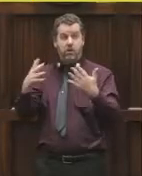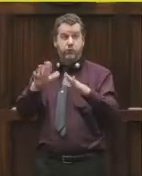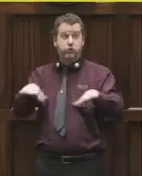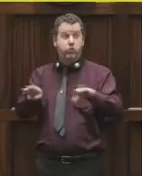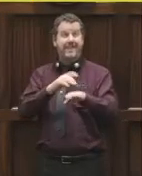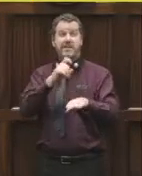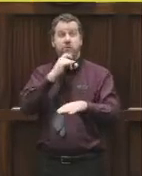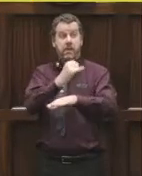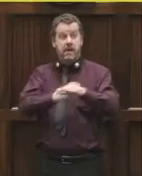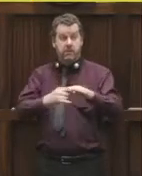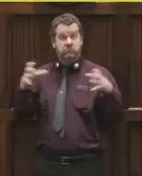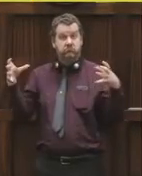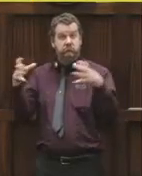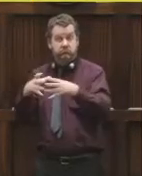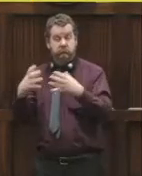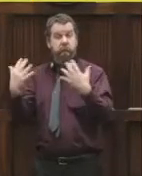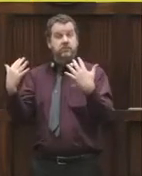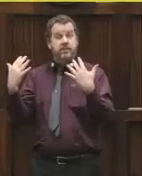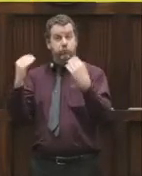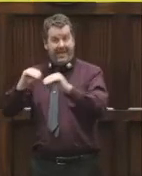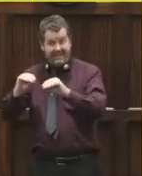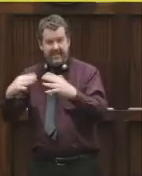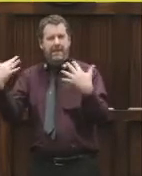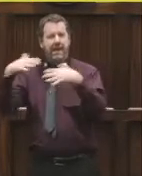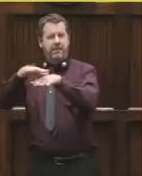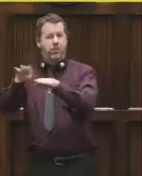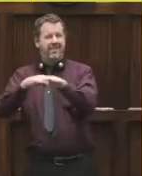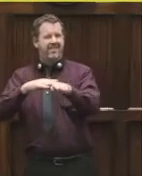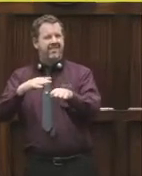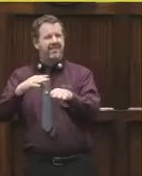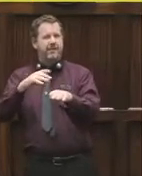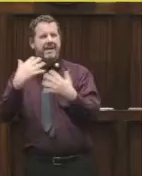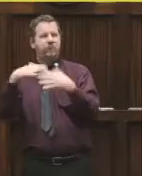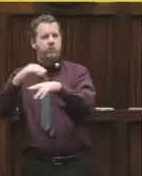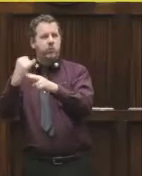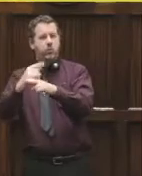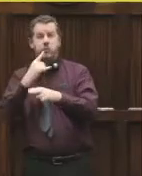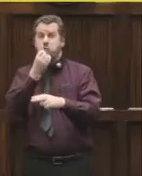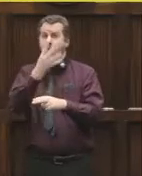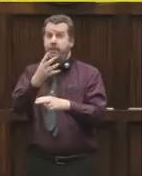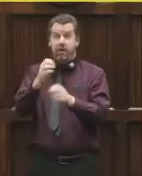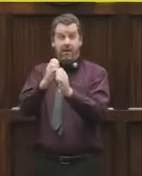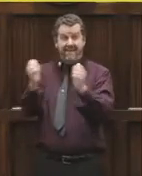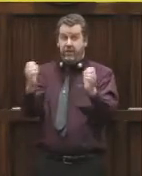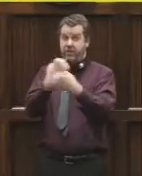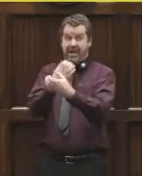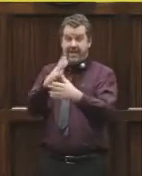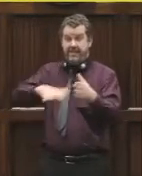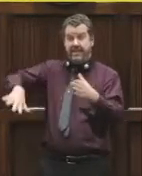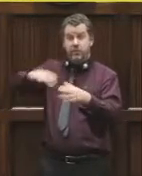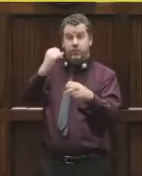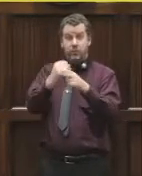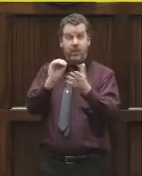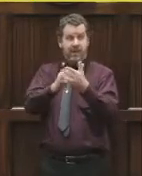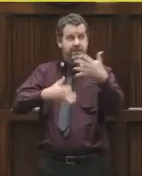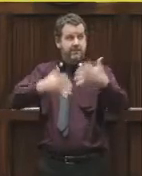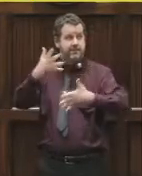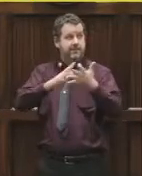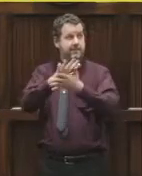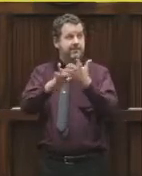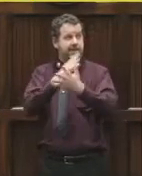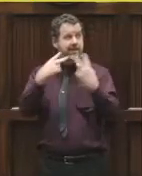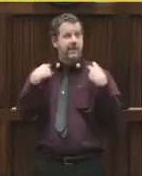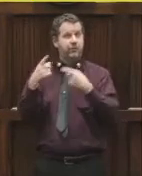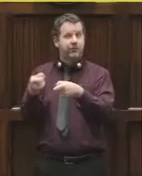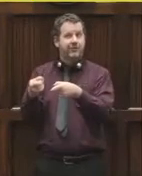and were amalgamated with a mainstream school. And what was wonderful was every child in the school had sign language. And that